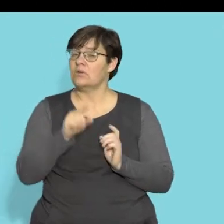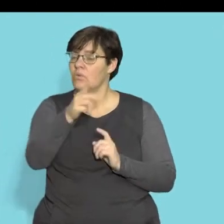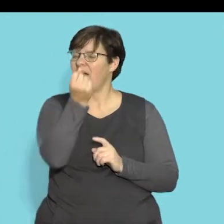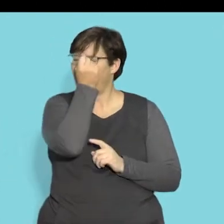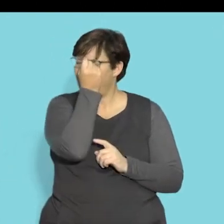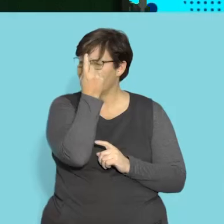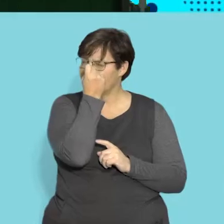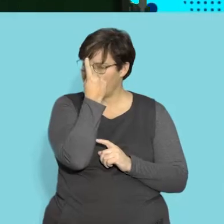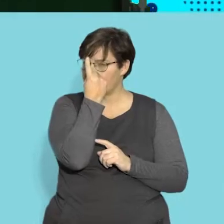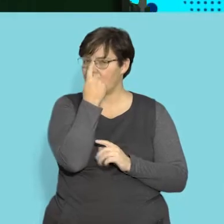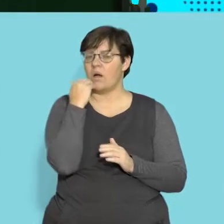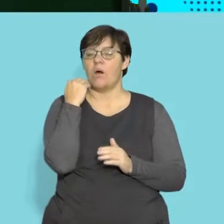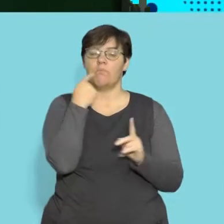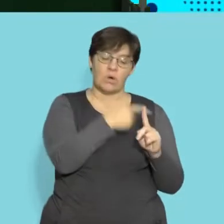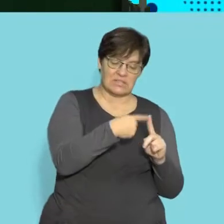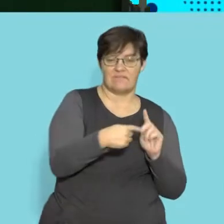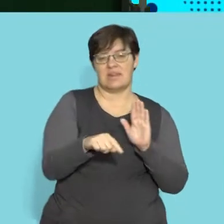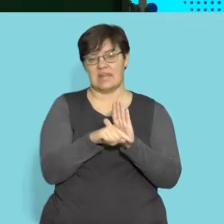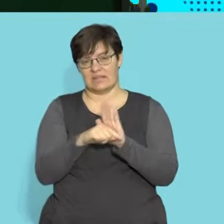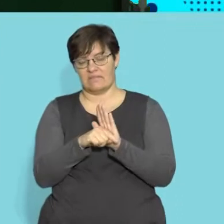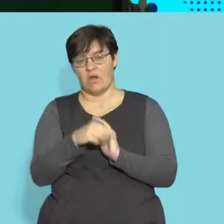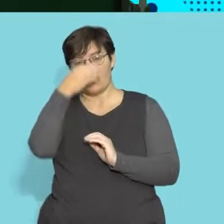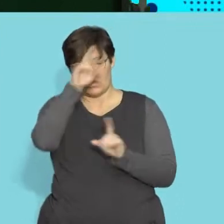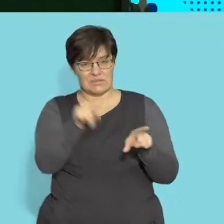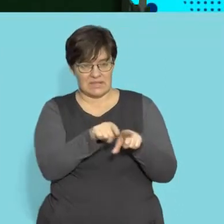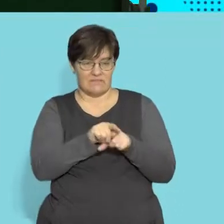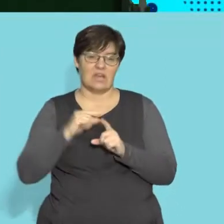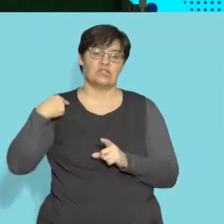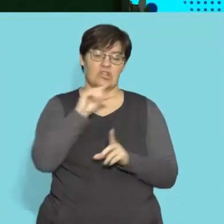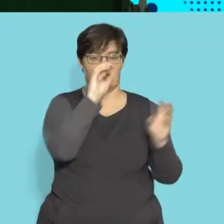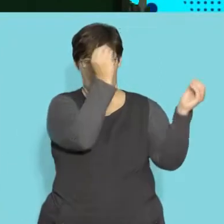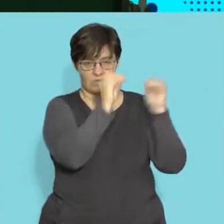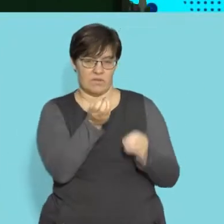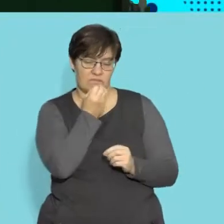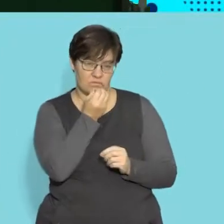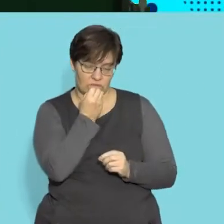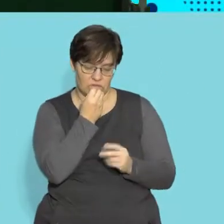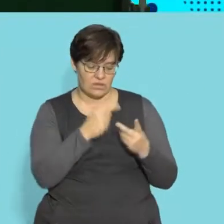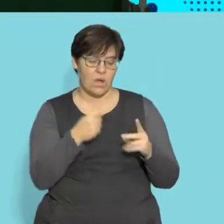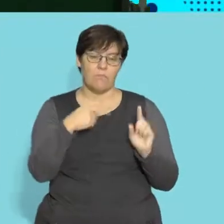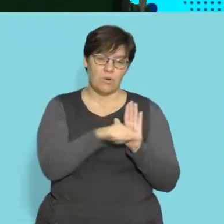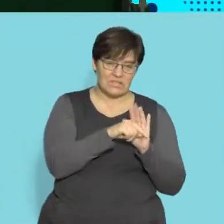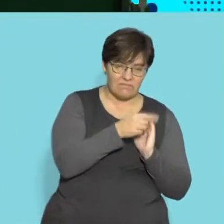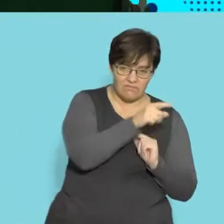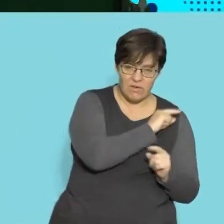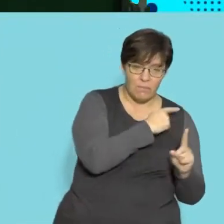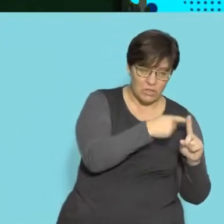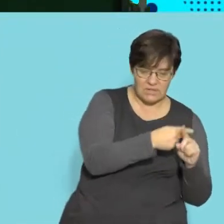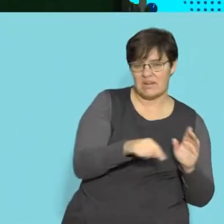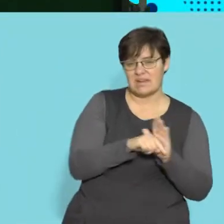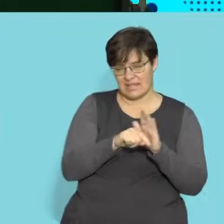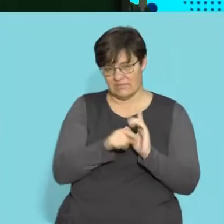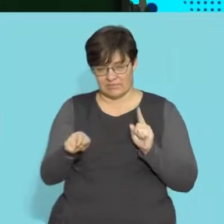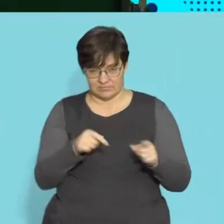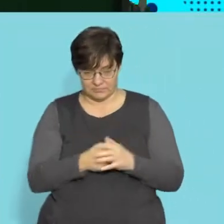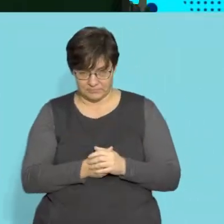thorough understanding of the pros and cons of concepts such as genetically modified food, the advantages of them, the disadvantages